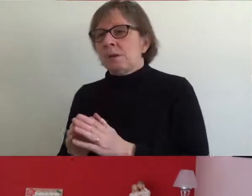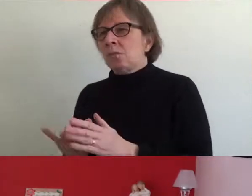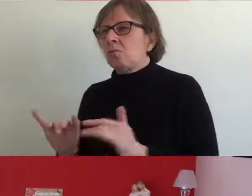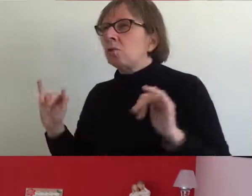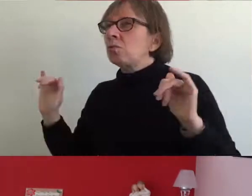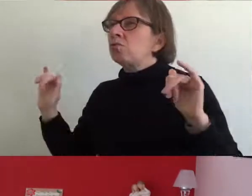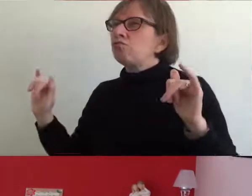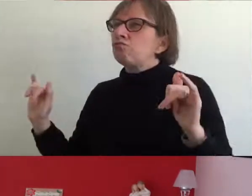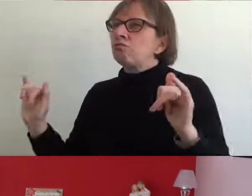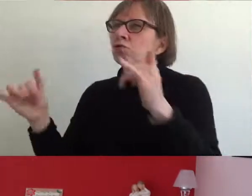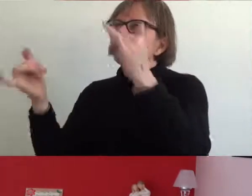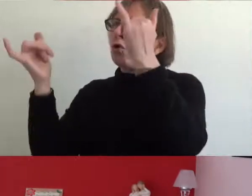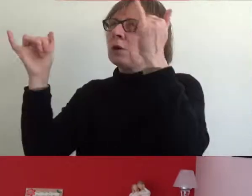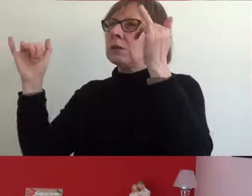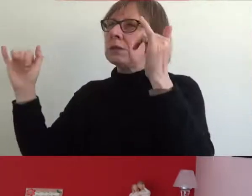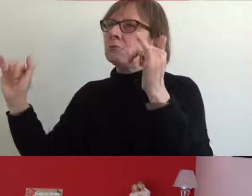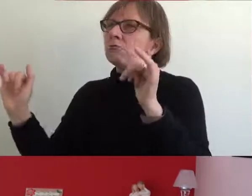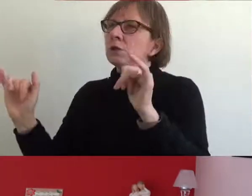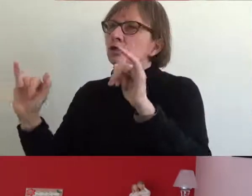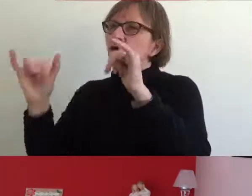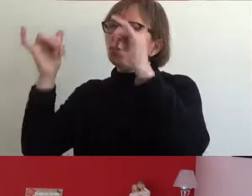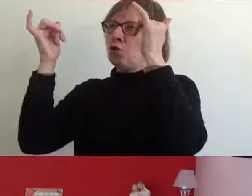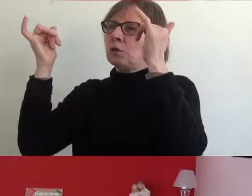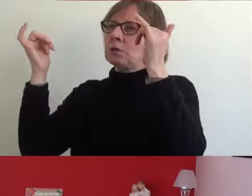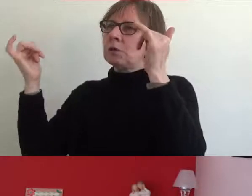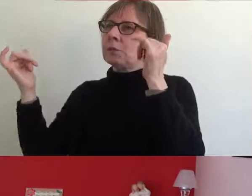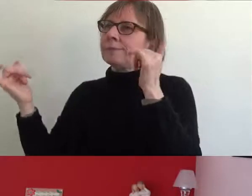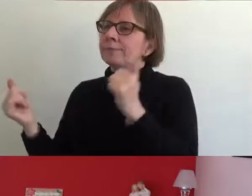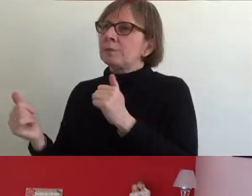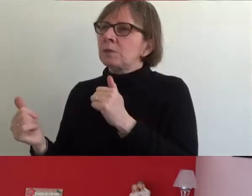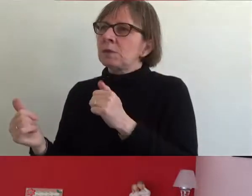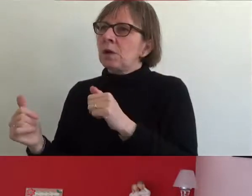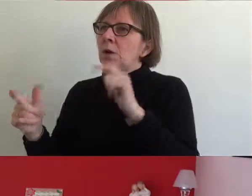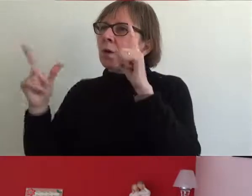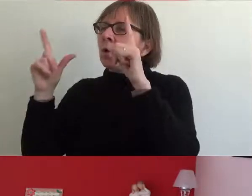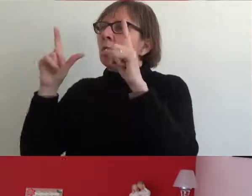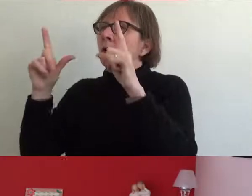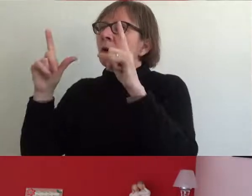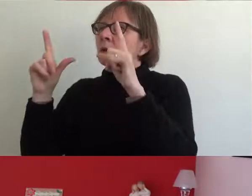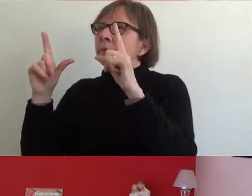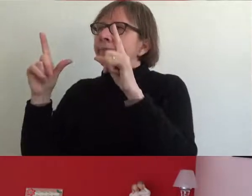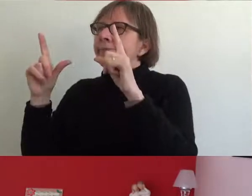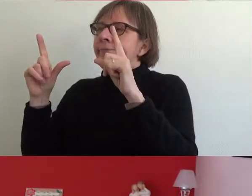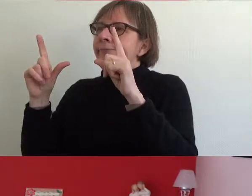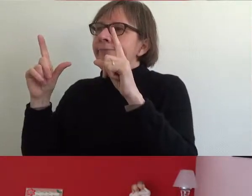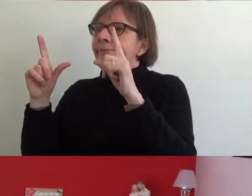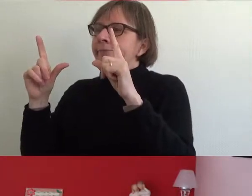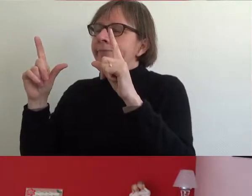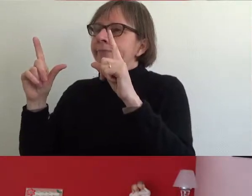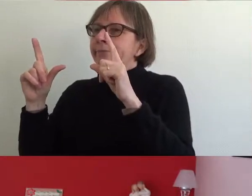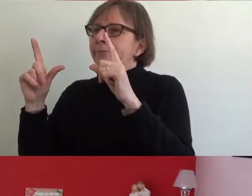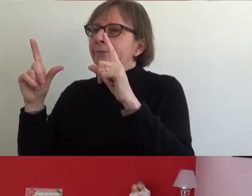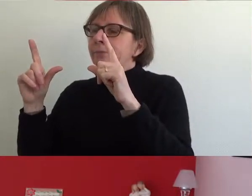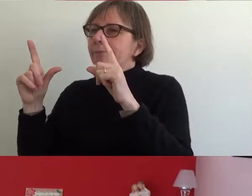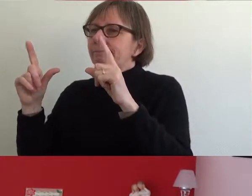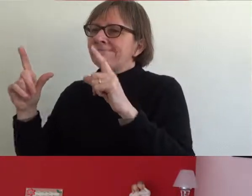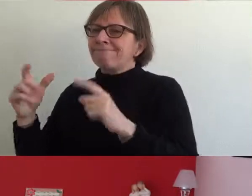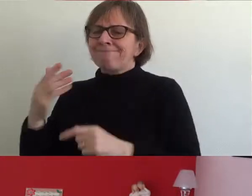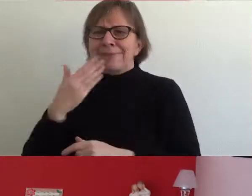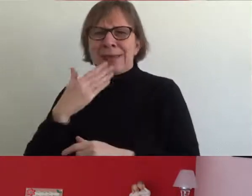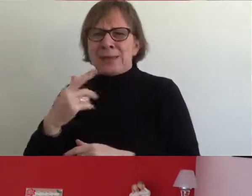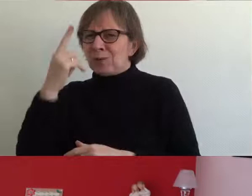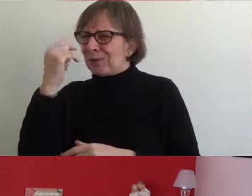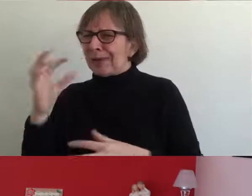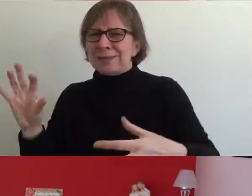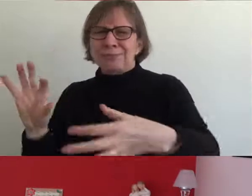Rejoice, rejoice. And Lord, we thank you that we can know that we are joining with